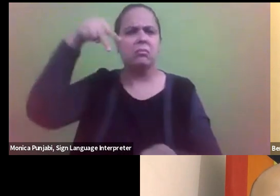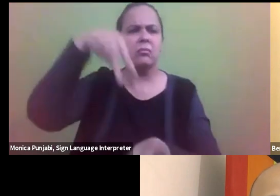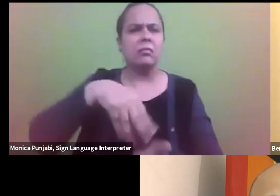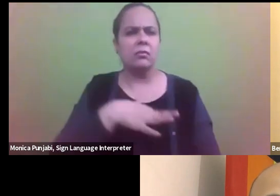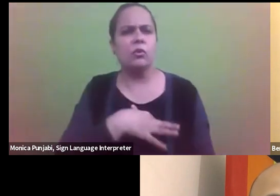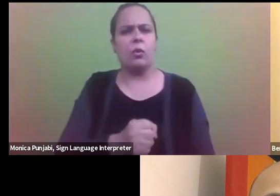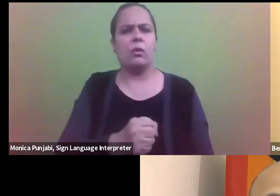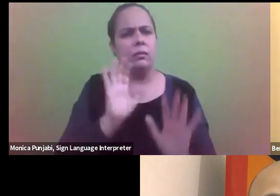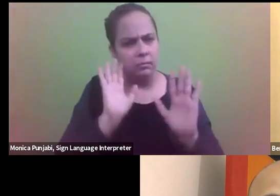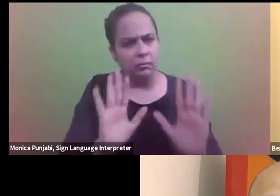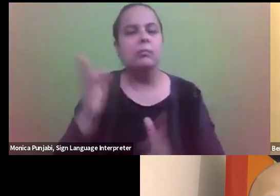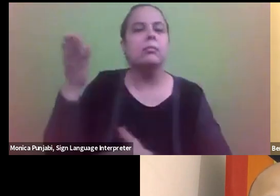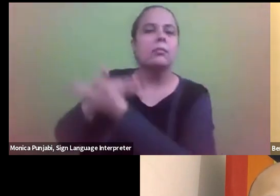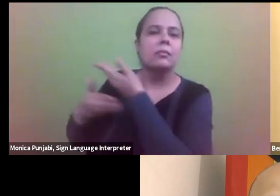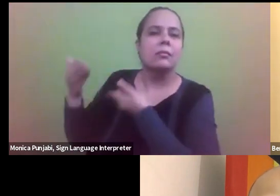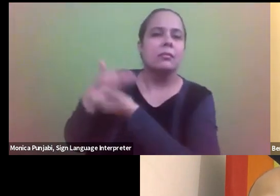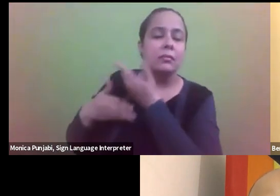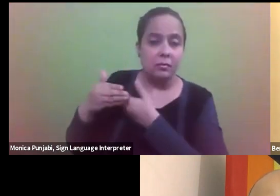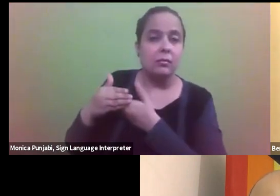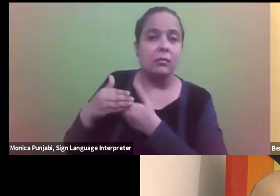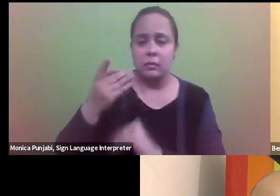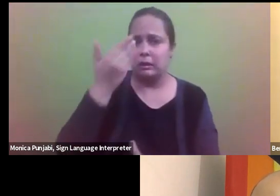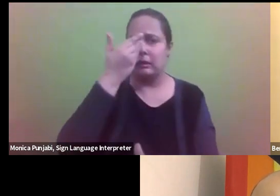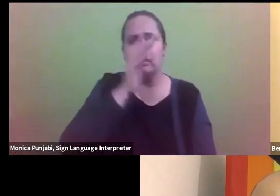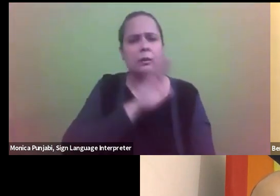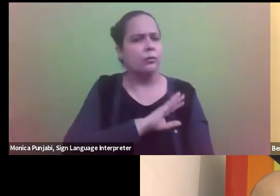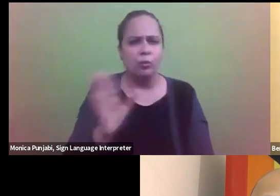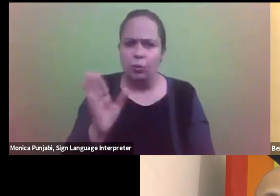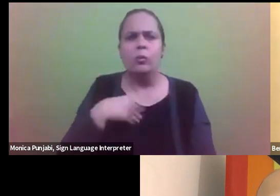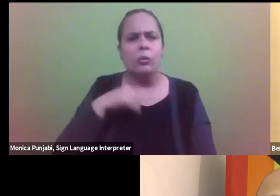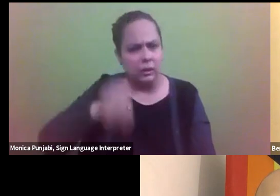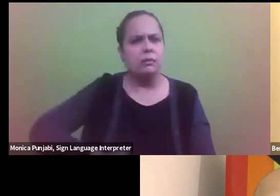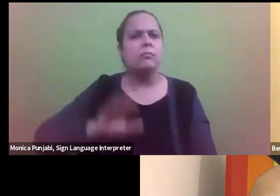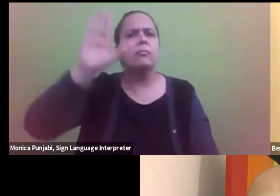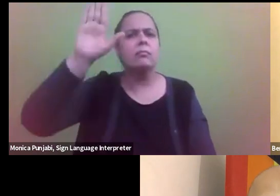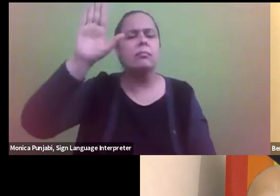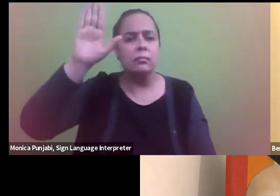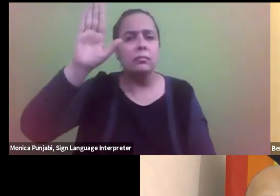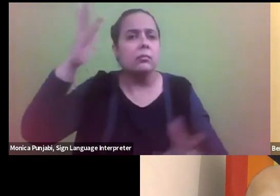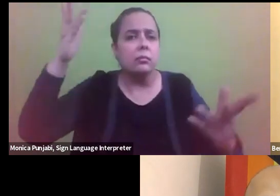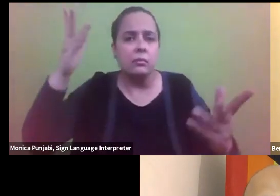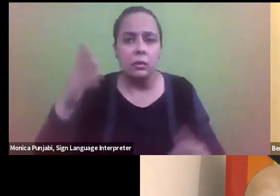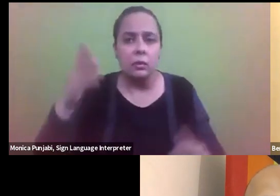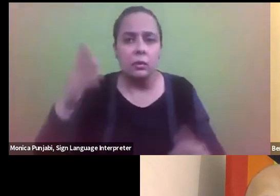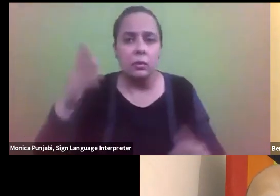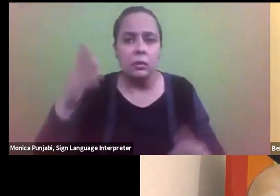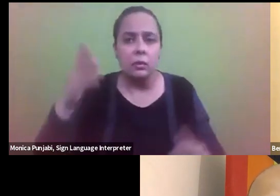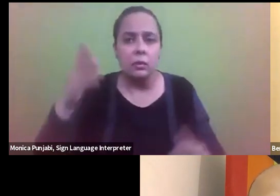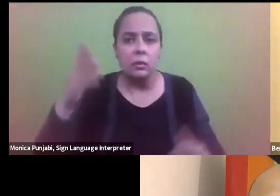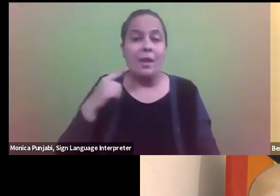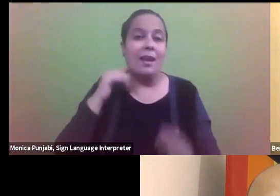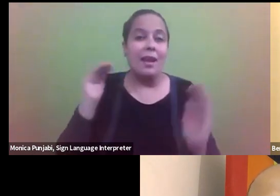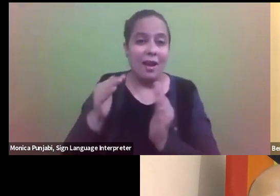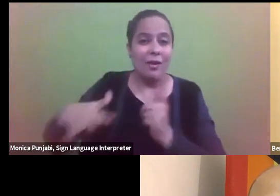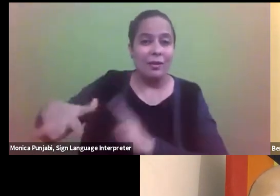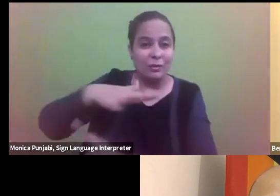managed around that. Now, uh, my grandfather used to be the head of his village, hence Chaudhary as a surname stuck